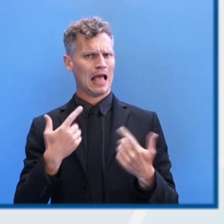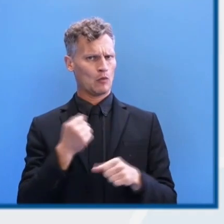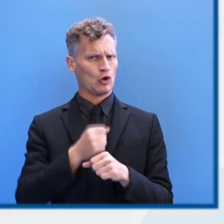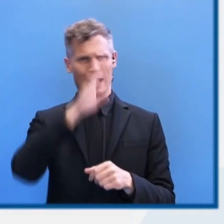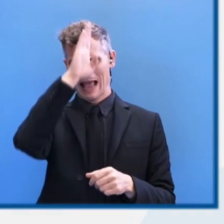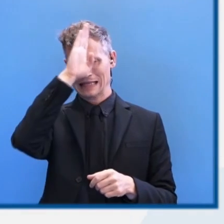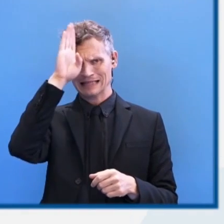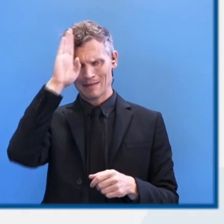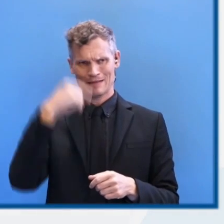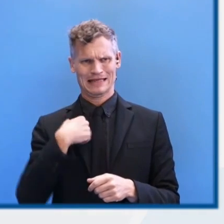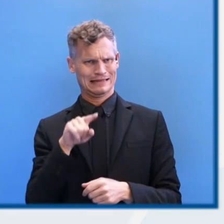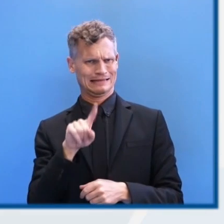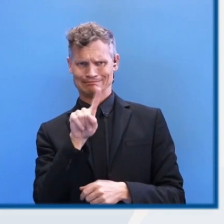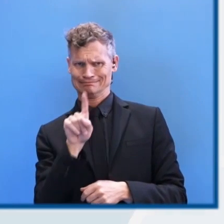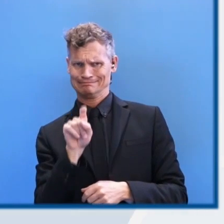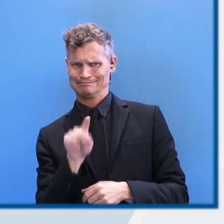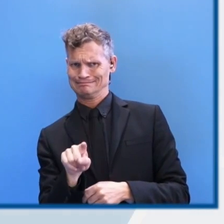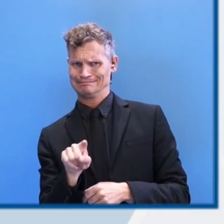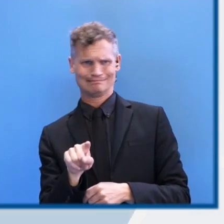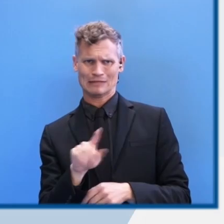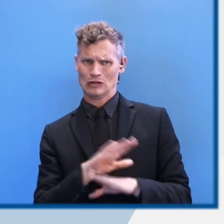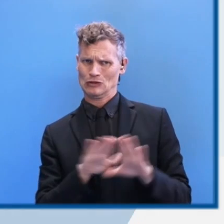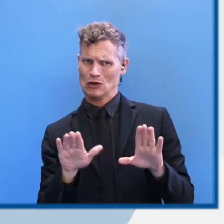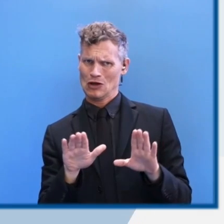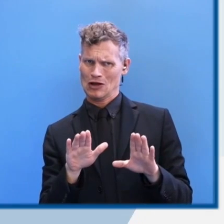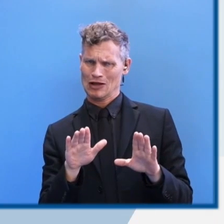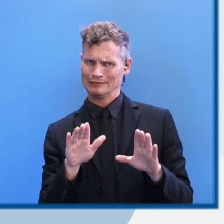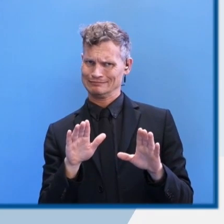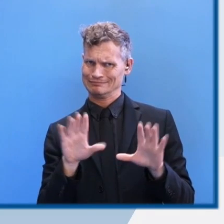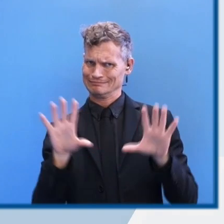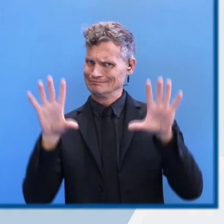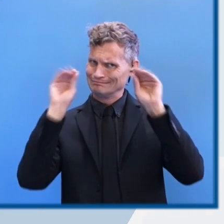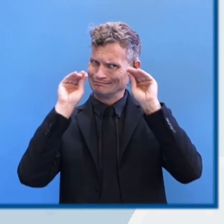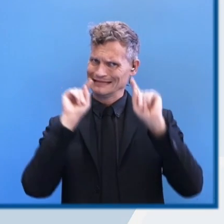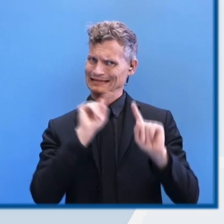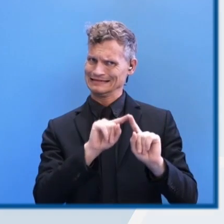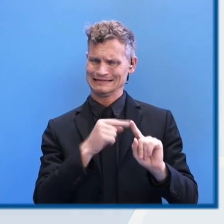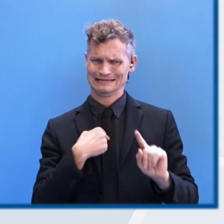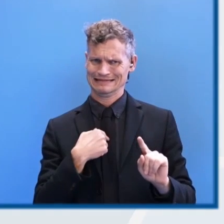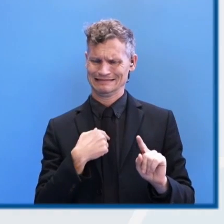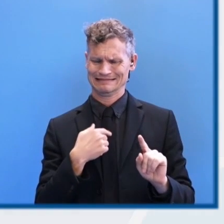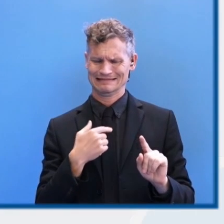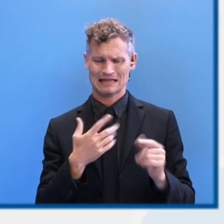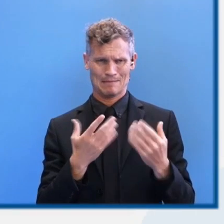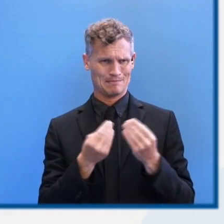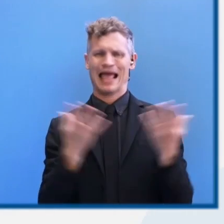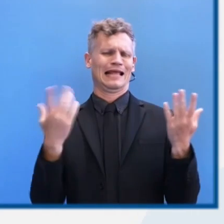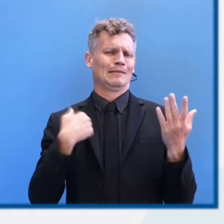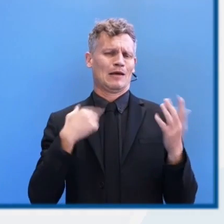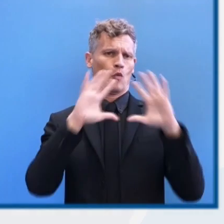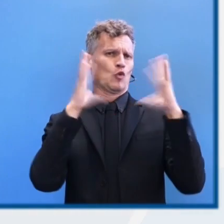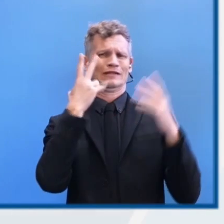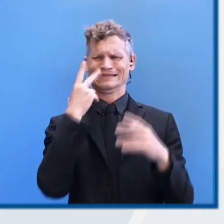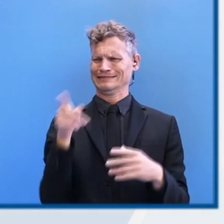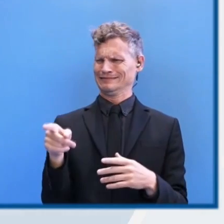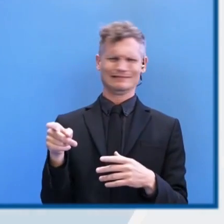sense, but I'm not an economist and I don't work for the government, so there's a lot of things that don't make sense to me. But I would think that